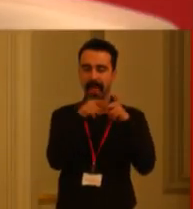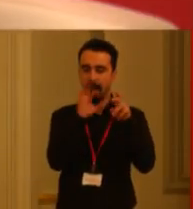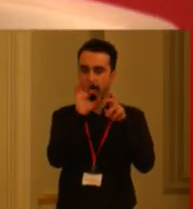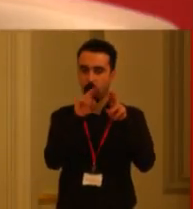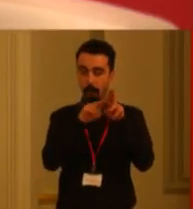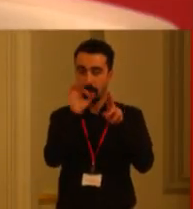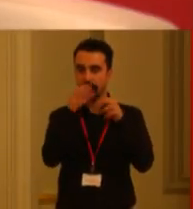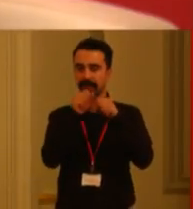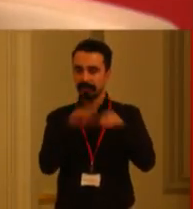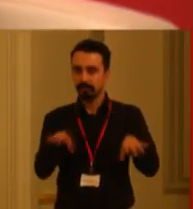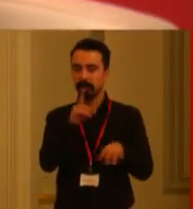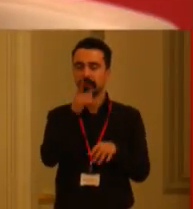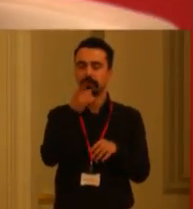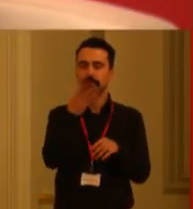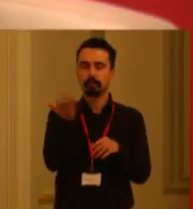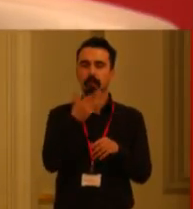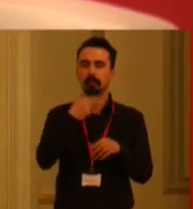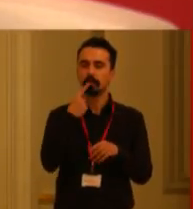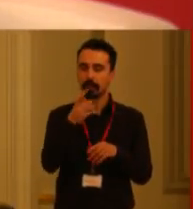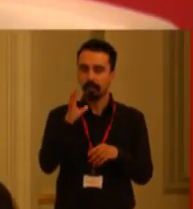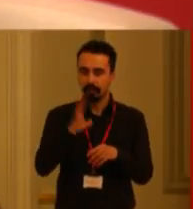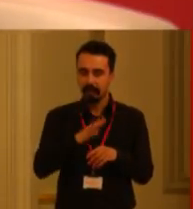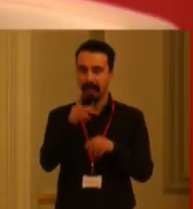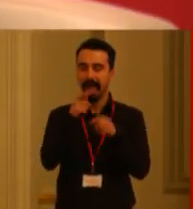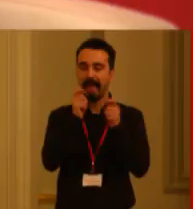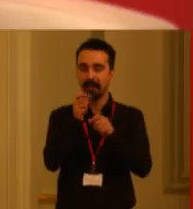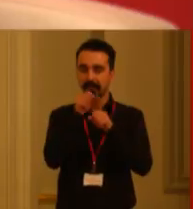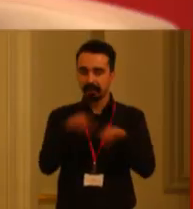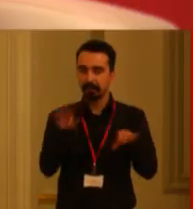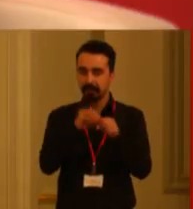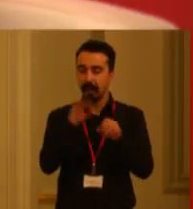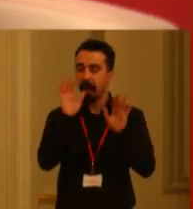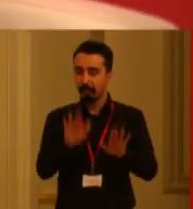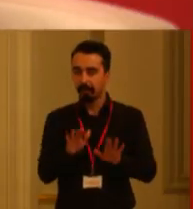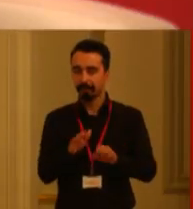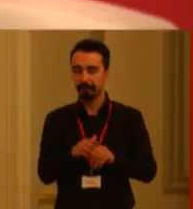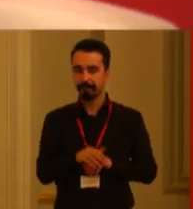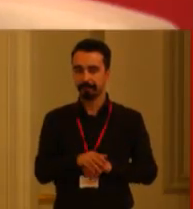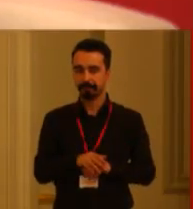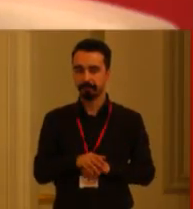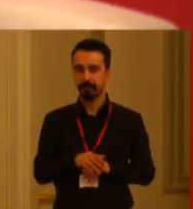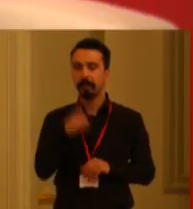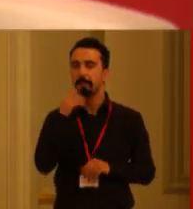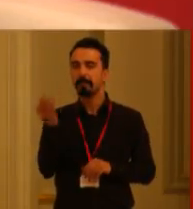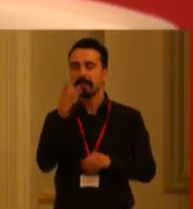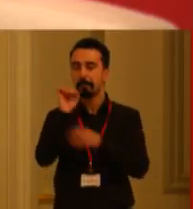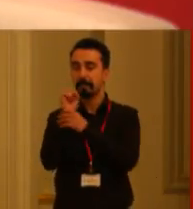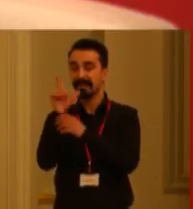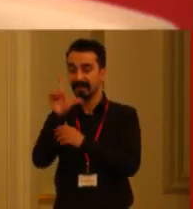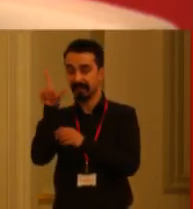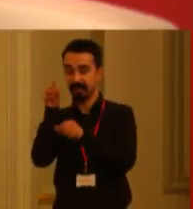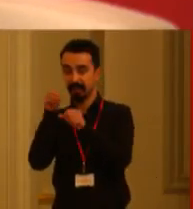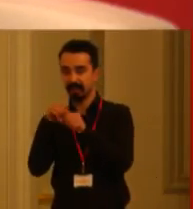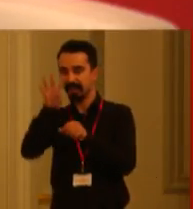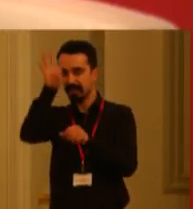healthcare system, another leading system is the education system. Many things have already been said about it. For instance, there